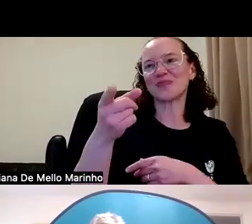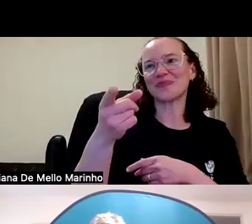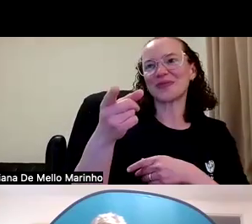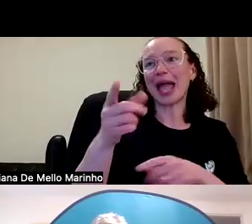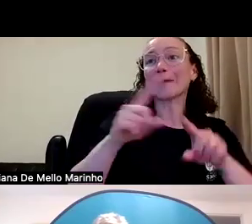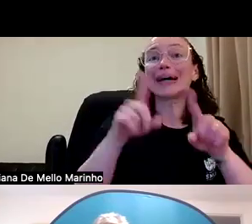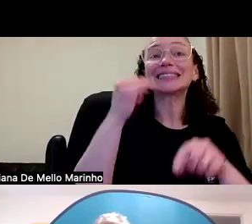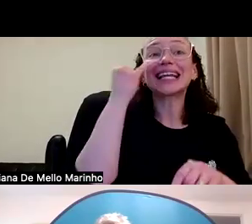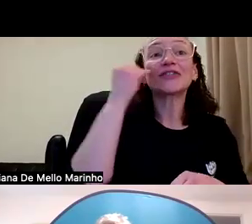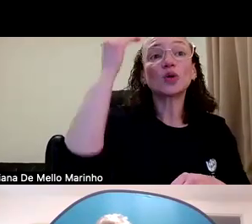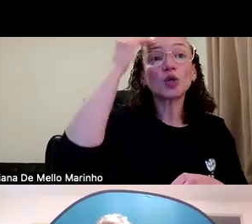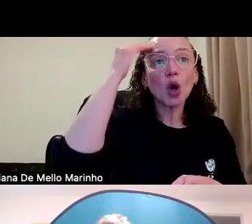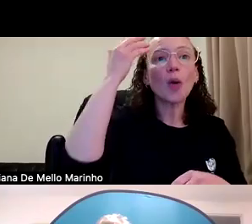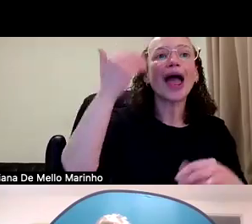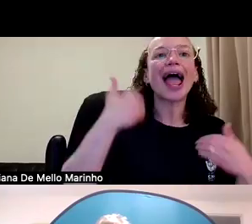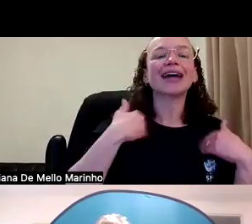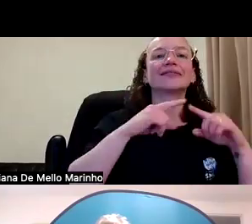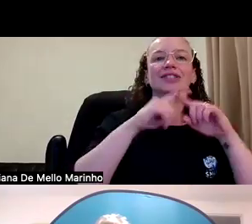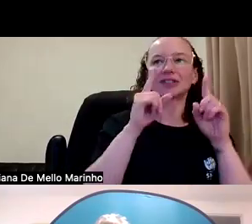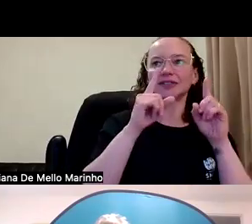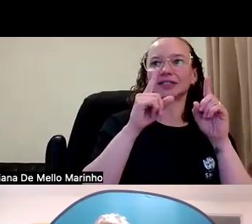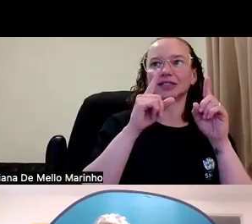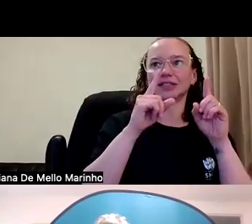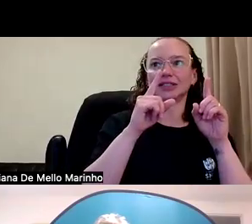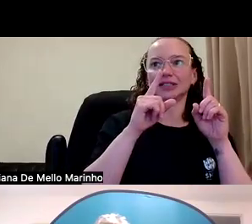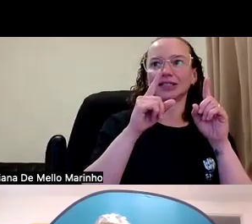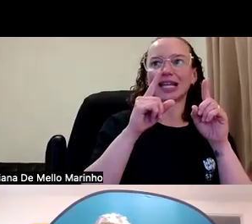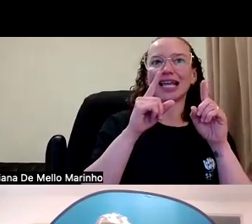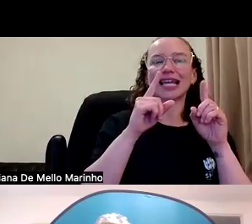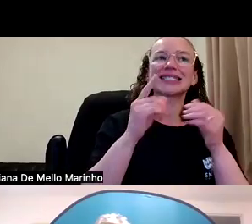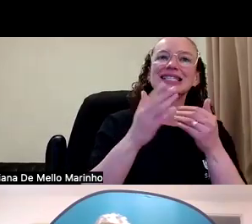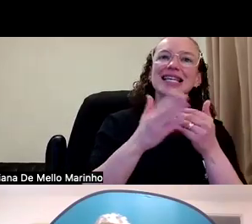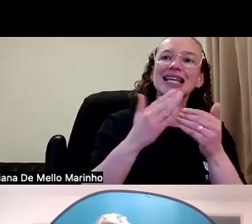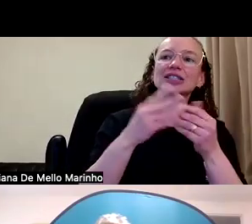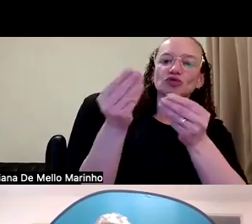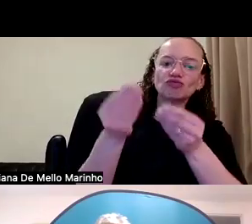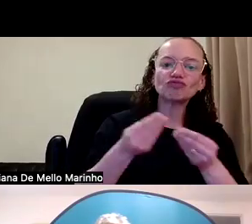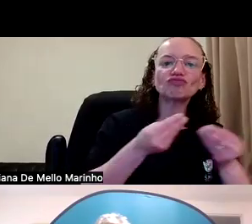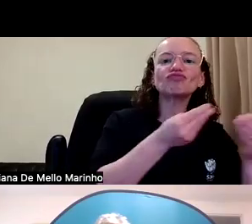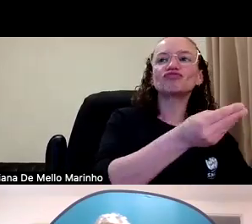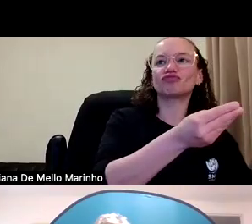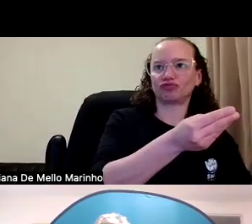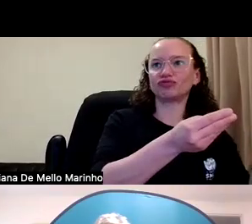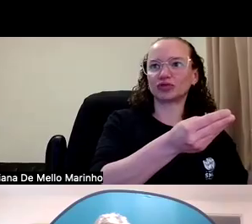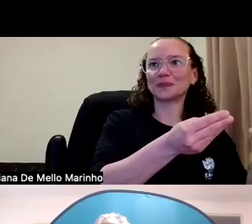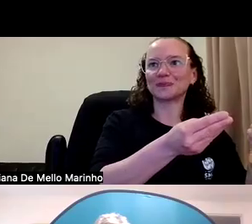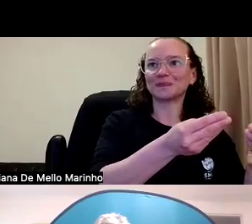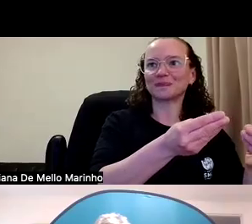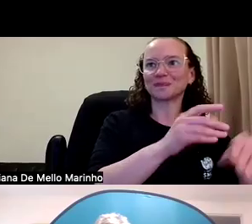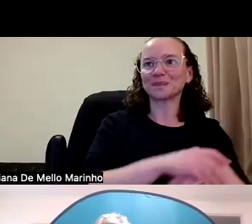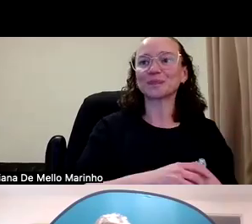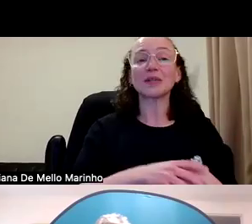And that information the front desk might have, if you know you've got something different, it's a little